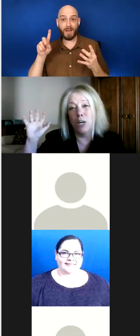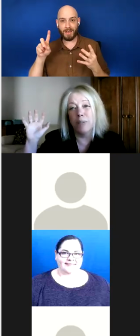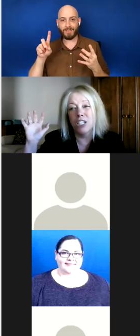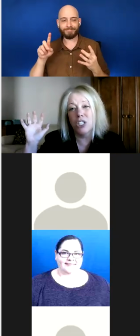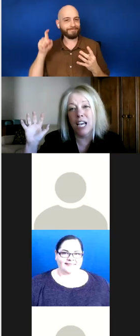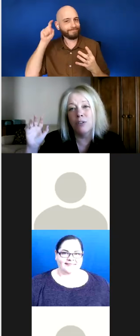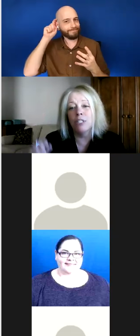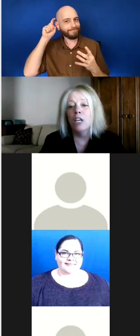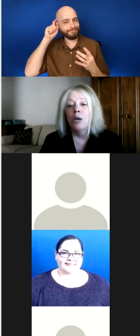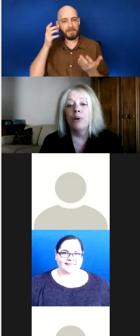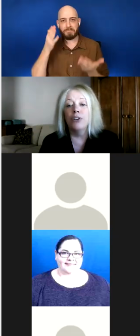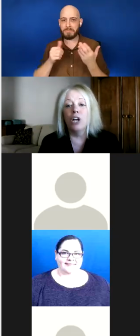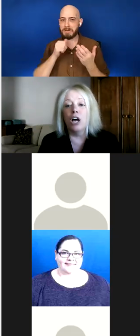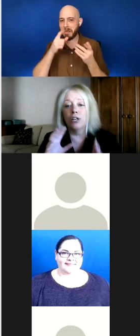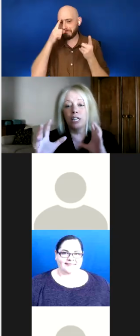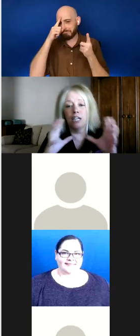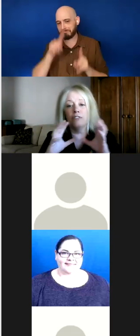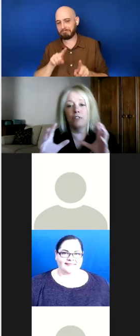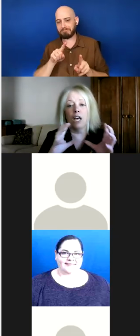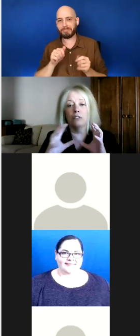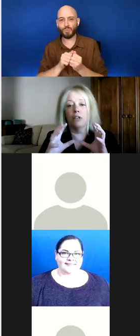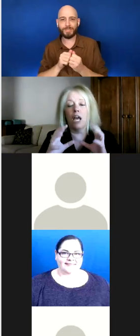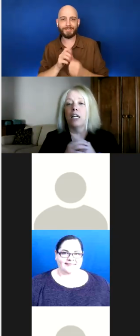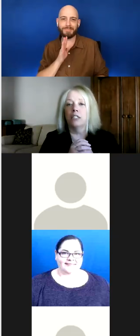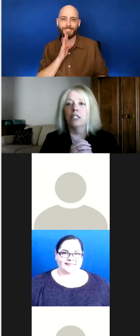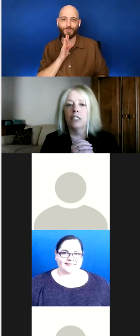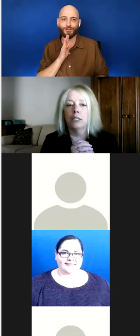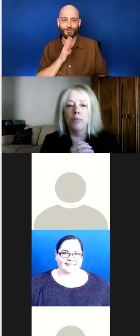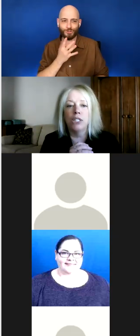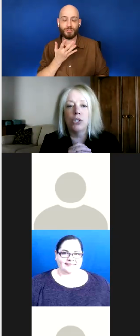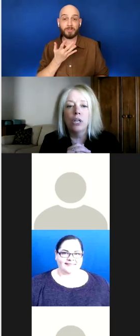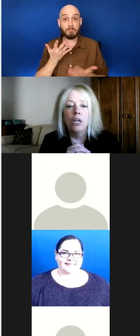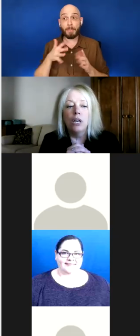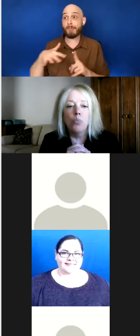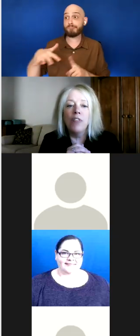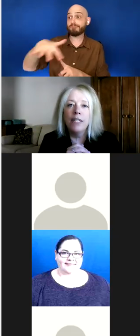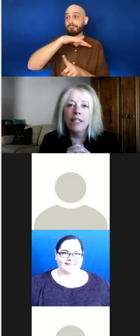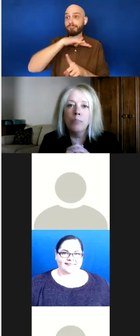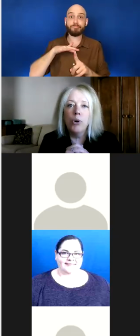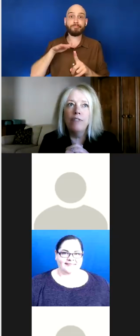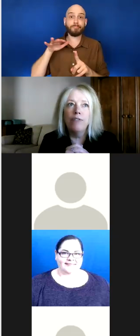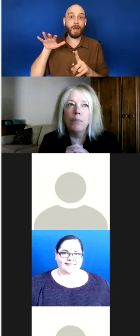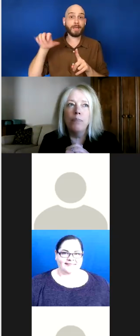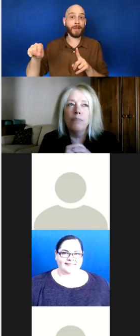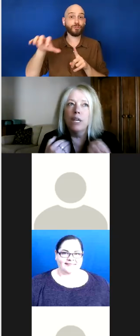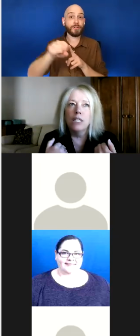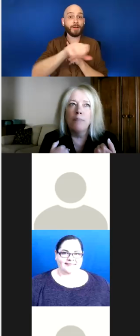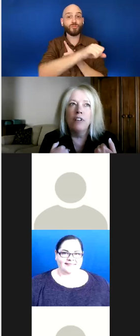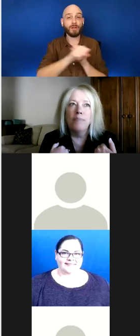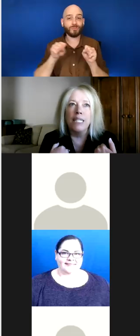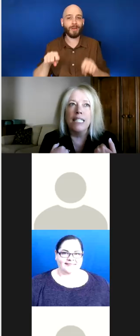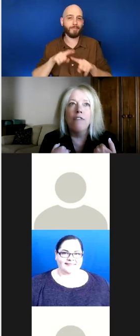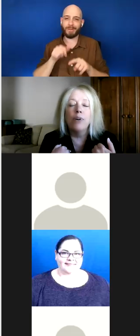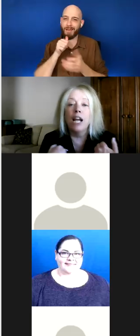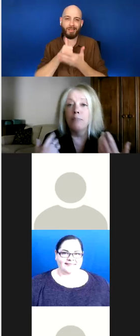some environmental sounds, but they're not going to give you that access to speech. One thing that's important, for an example